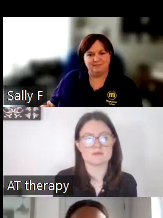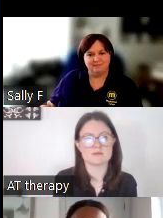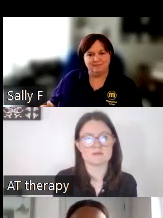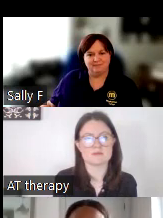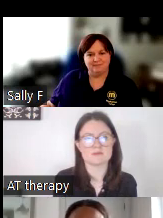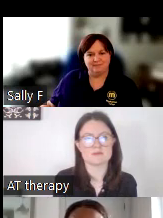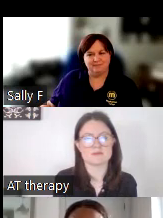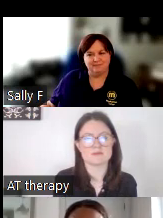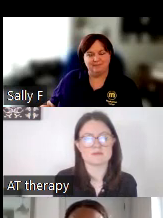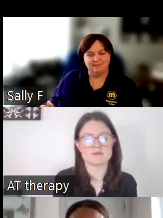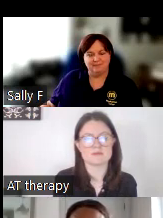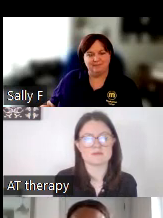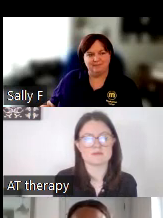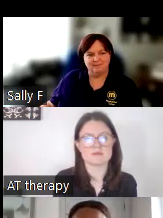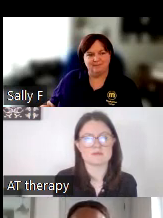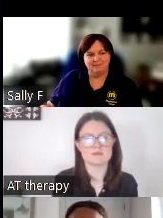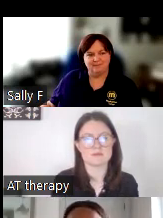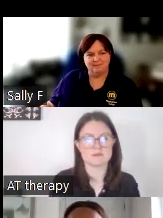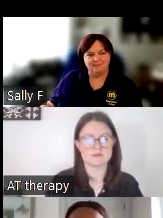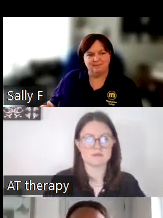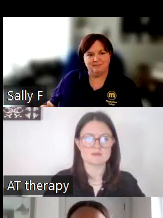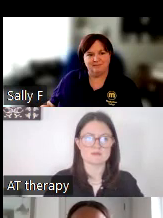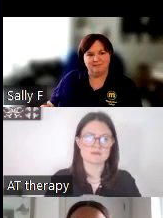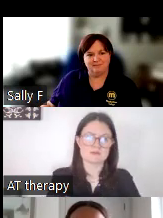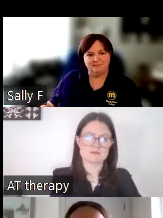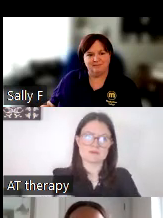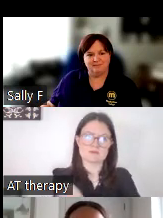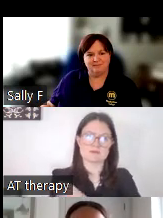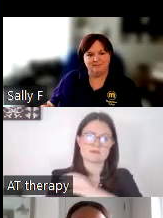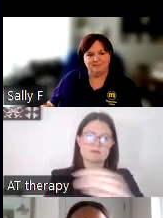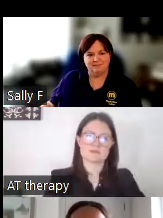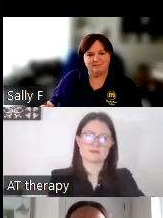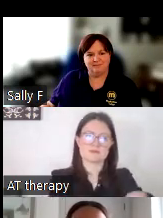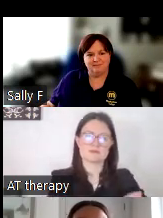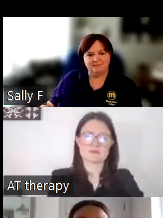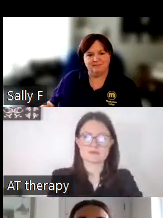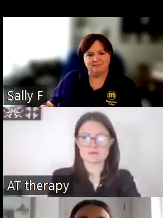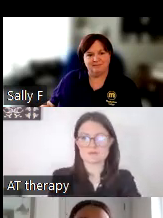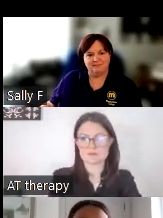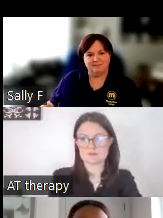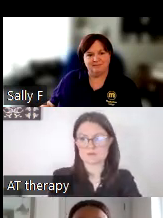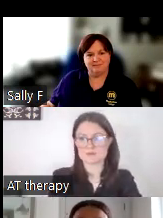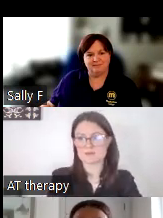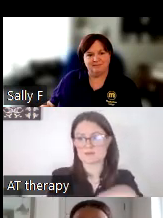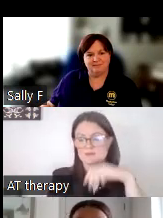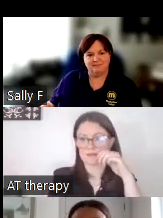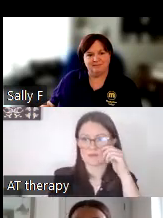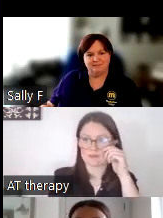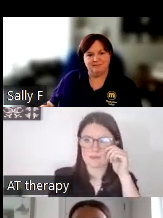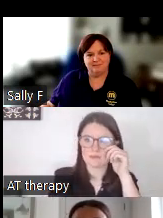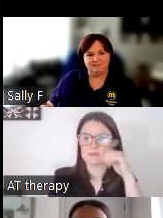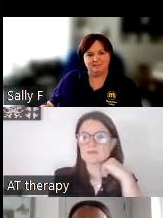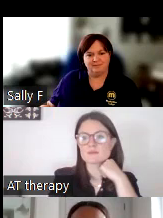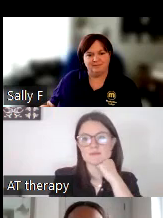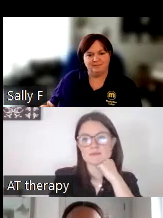group, and here I've just kind of got like a little bit of a session plan, some examples of some things that I used to put, or I used to kind